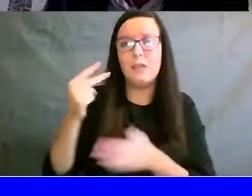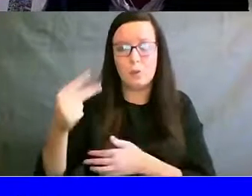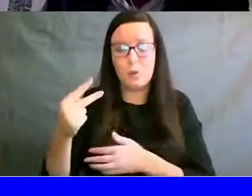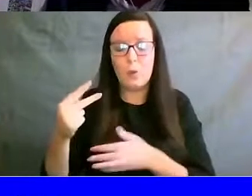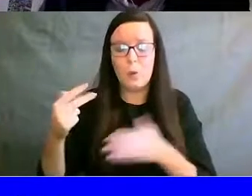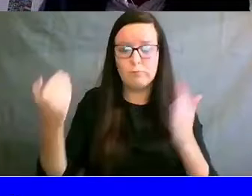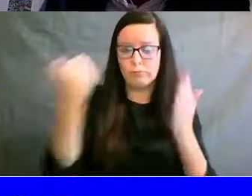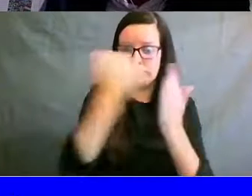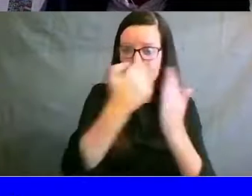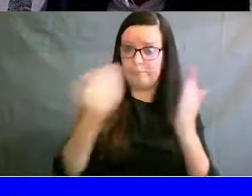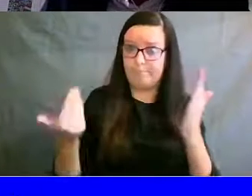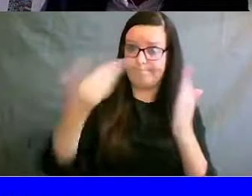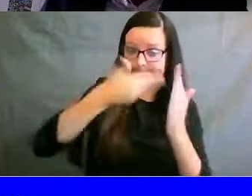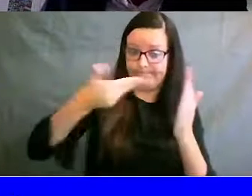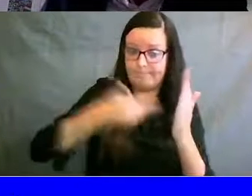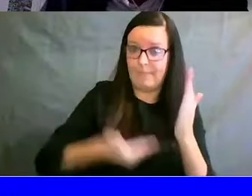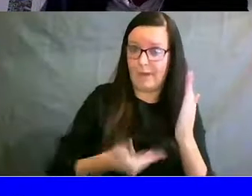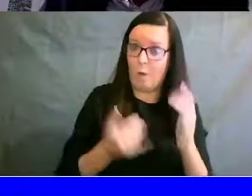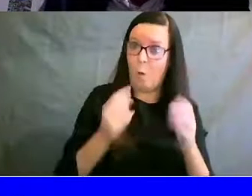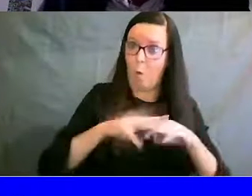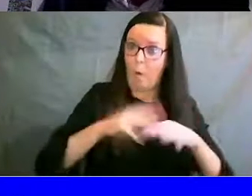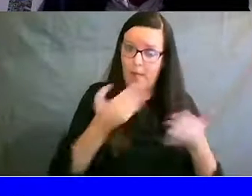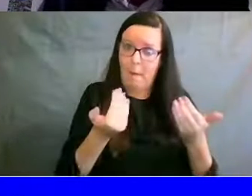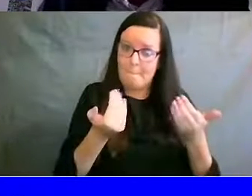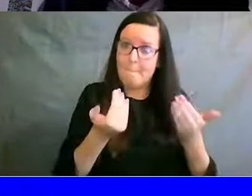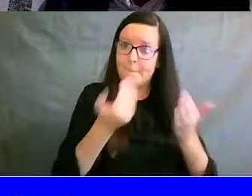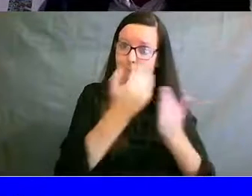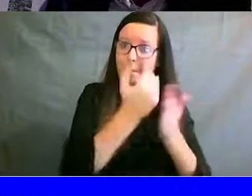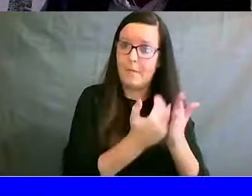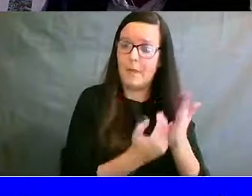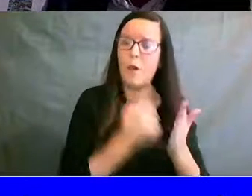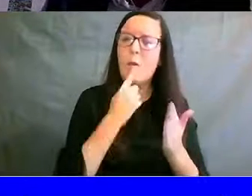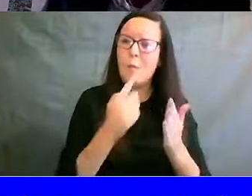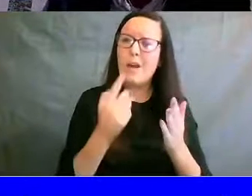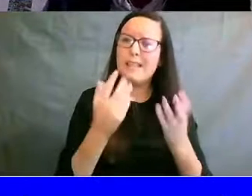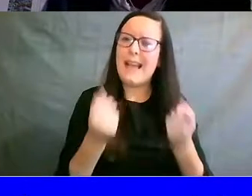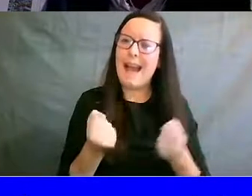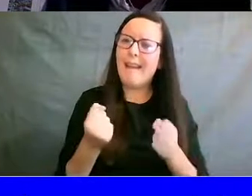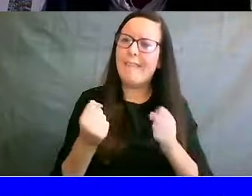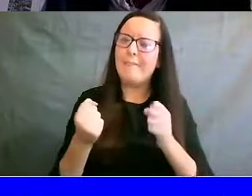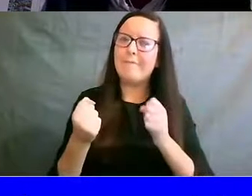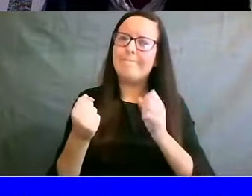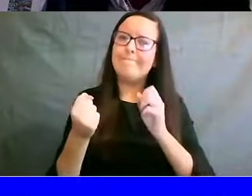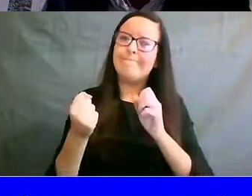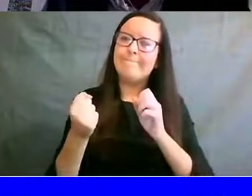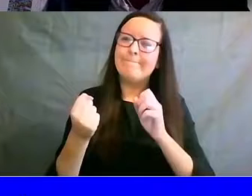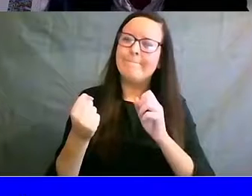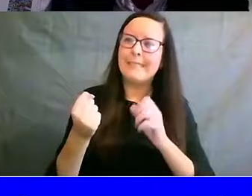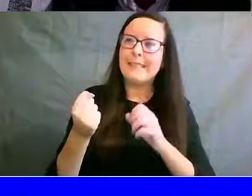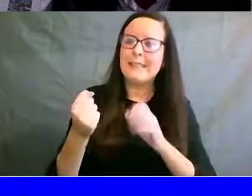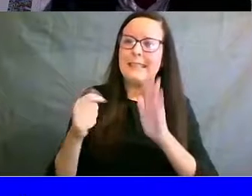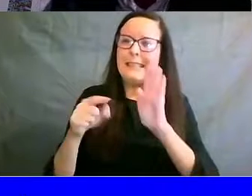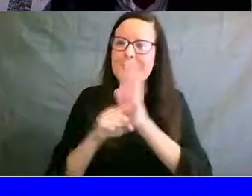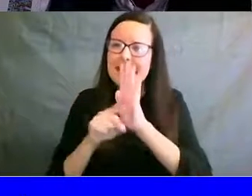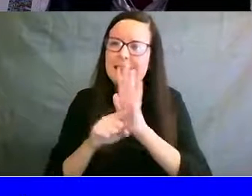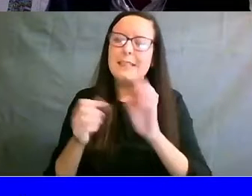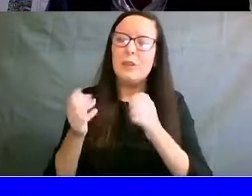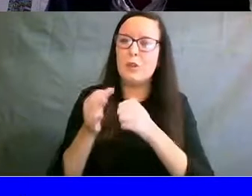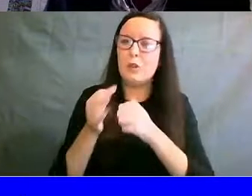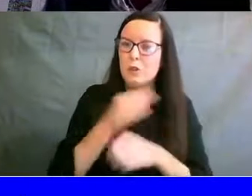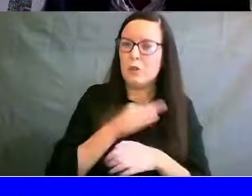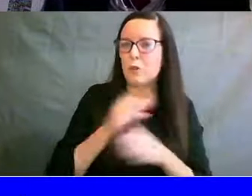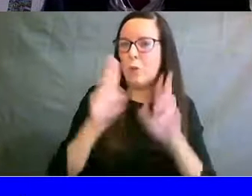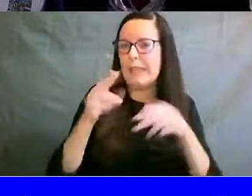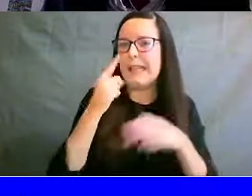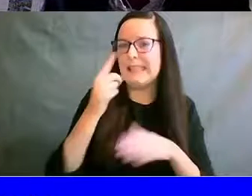very welcome. However, there are certain disadvantages or problems associated with the 1992 Act, and we can see the first of those in the